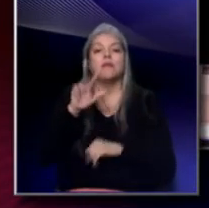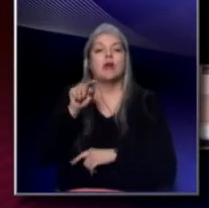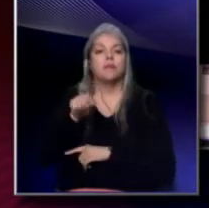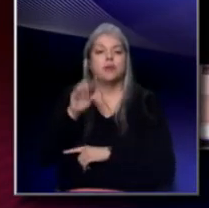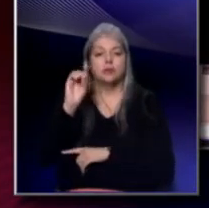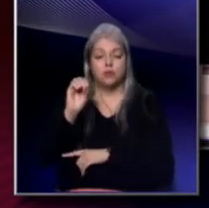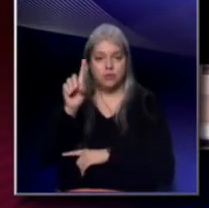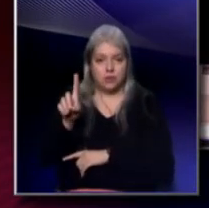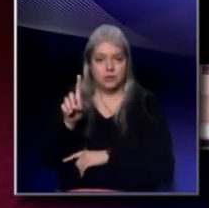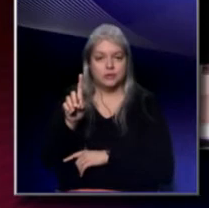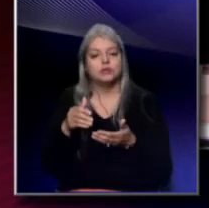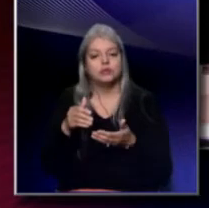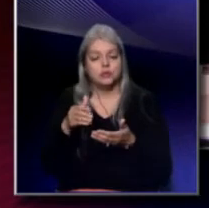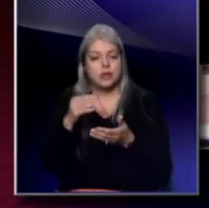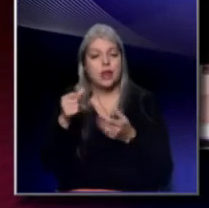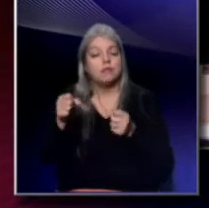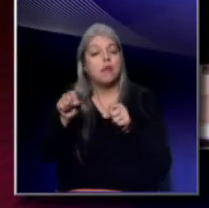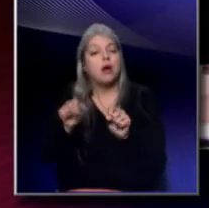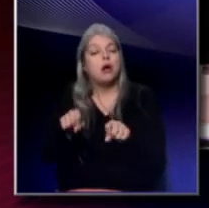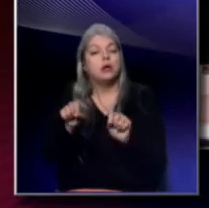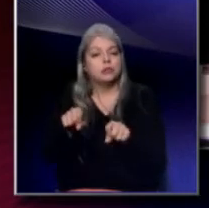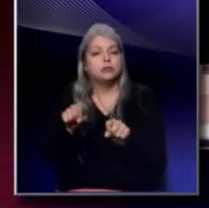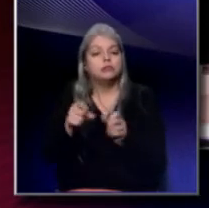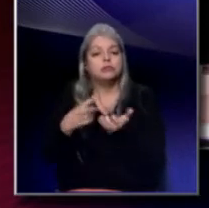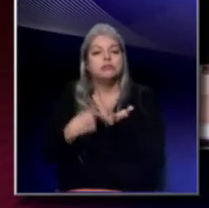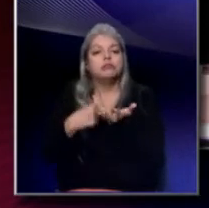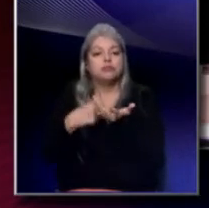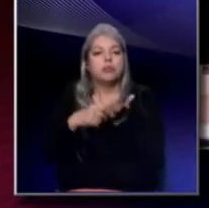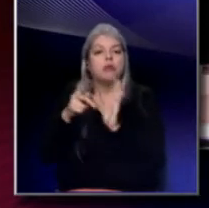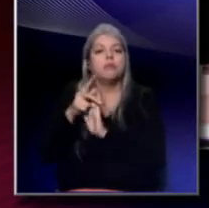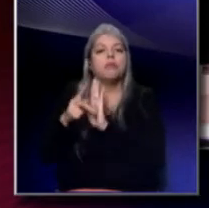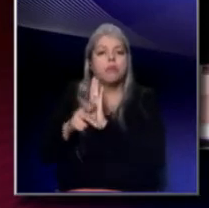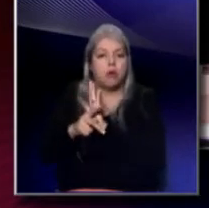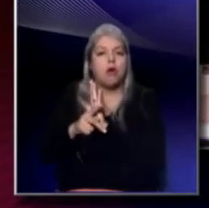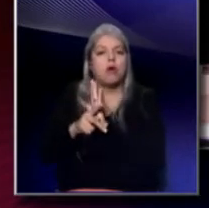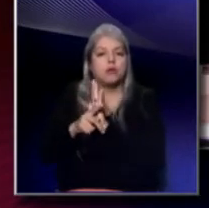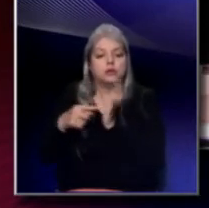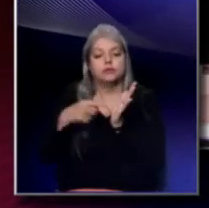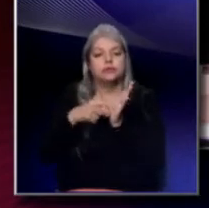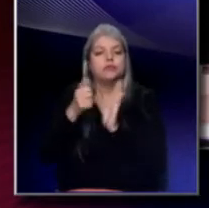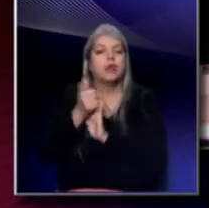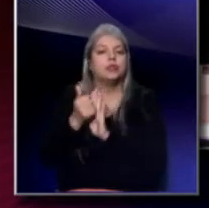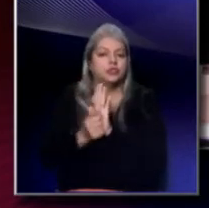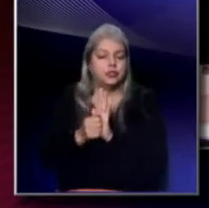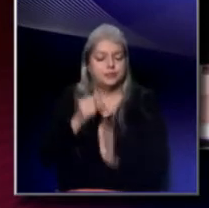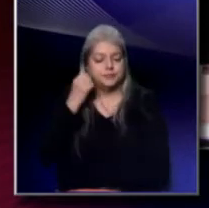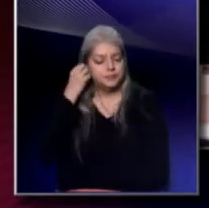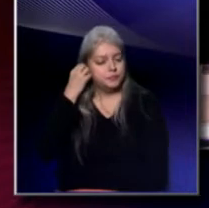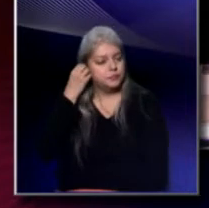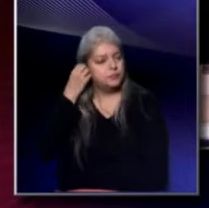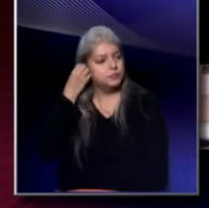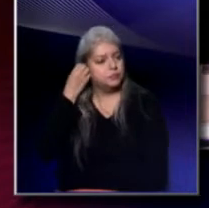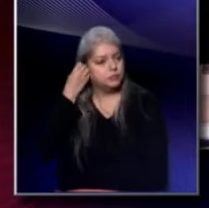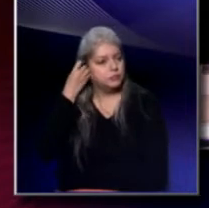5.01, introductory discussion of policies as listed on the agenda.